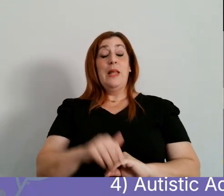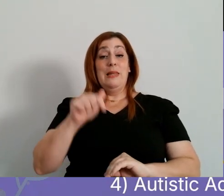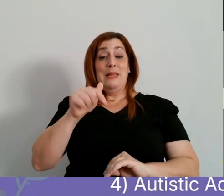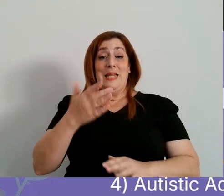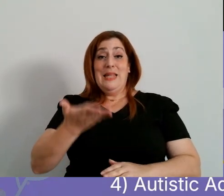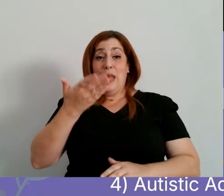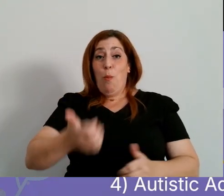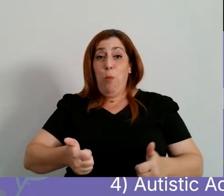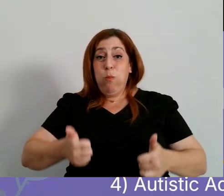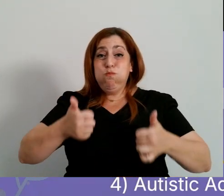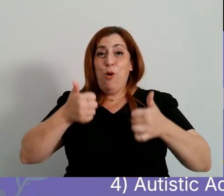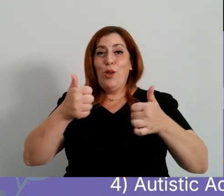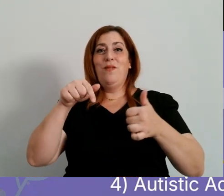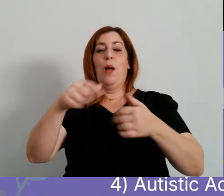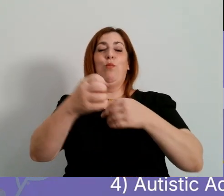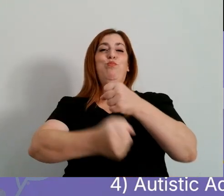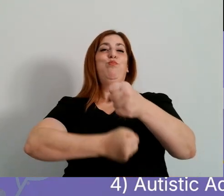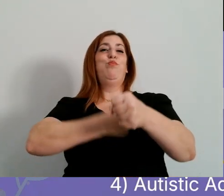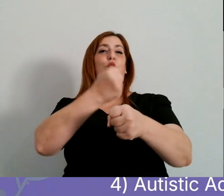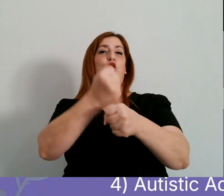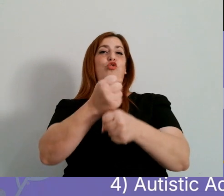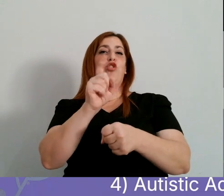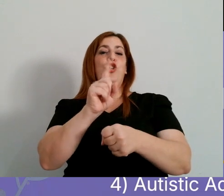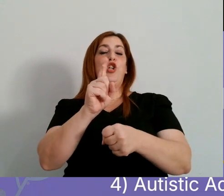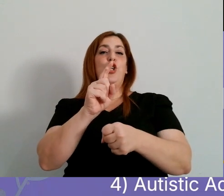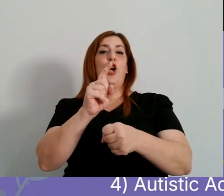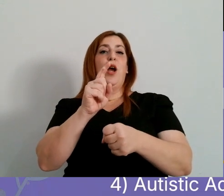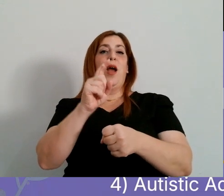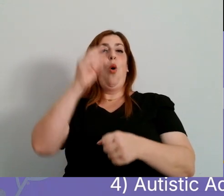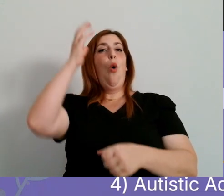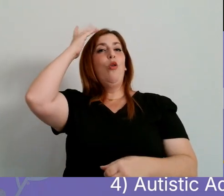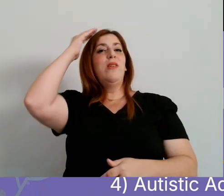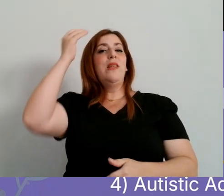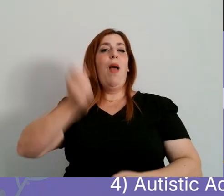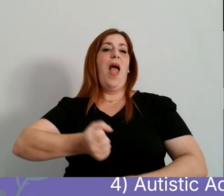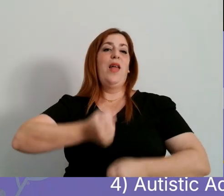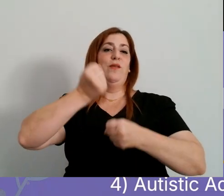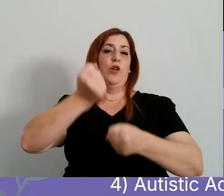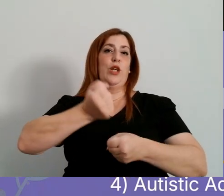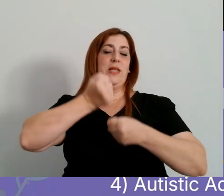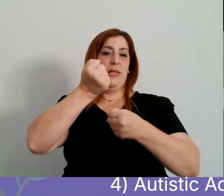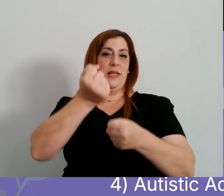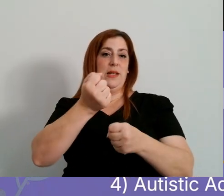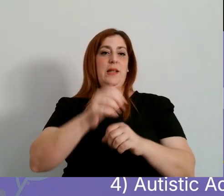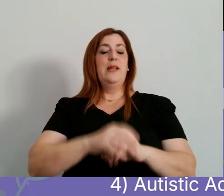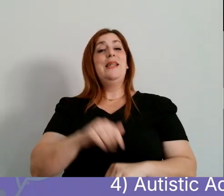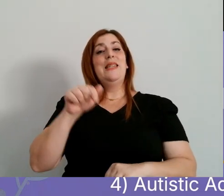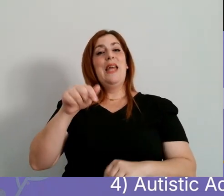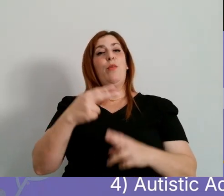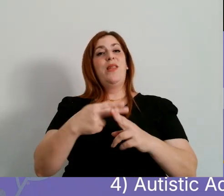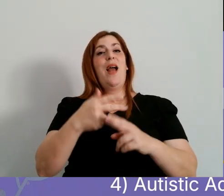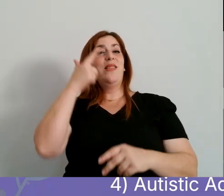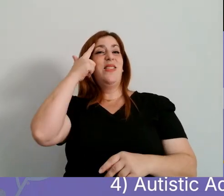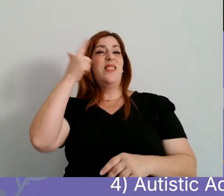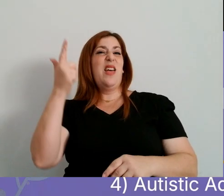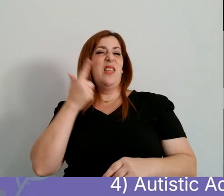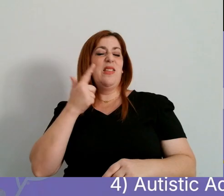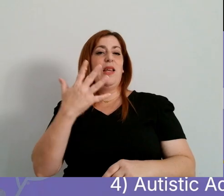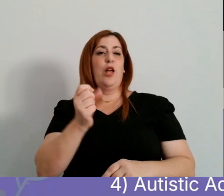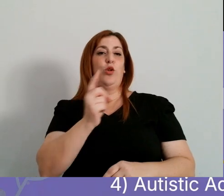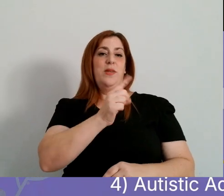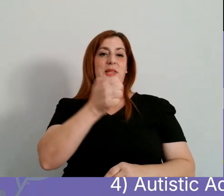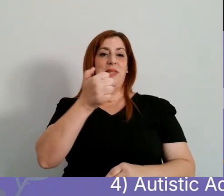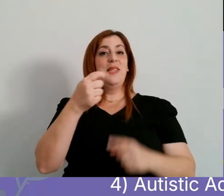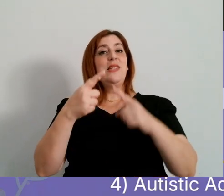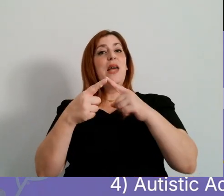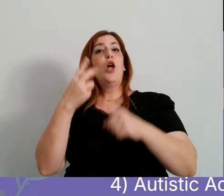And the most important part of the project, I feel, is the Autism Advocacy Academy itself. This was for youths aged